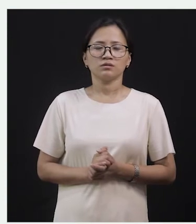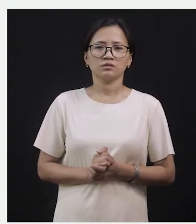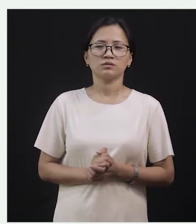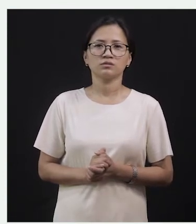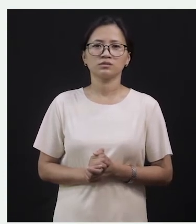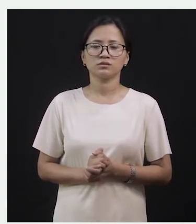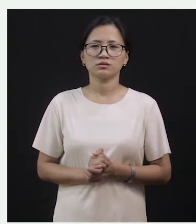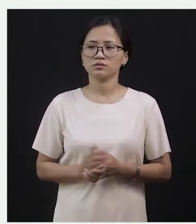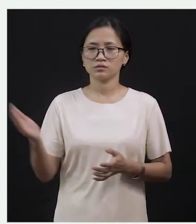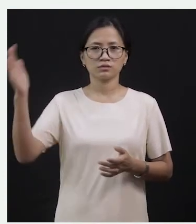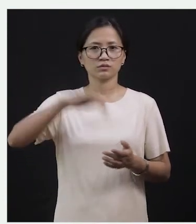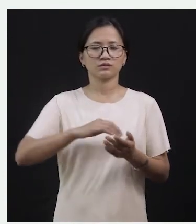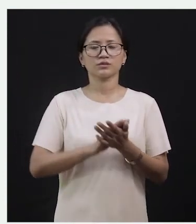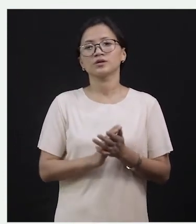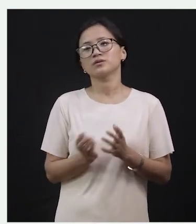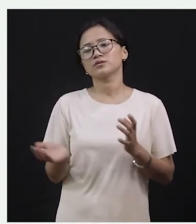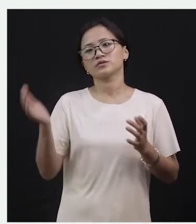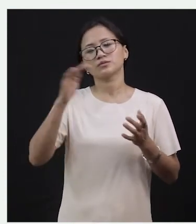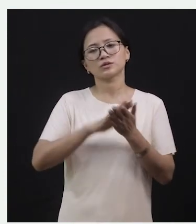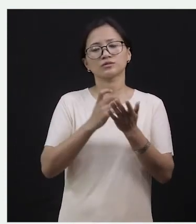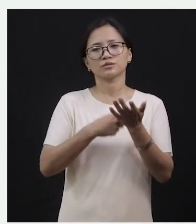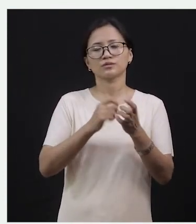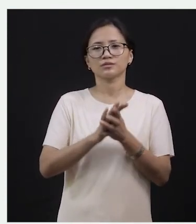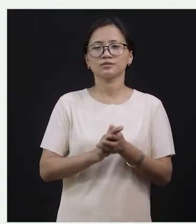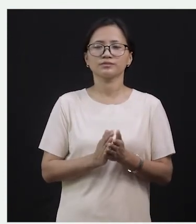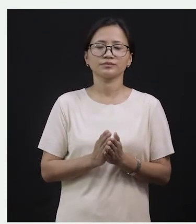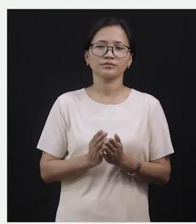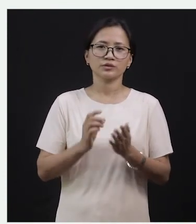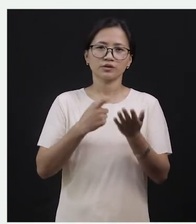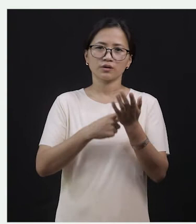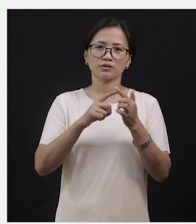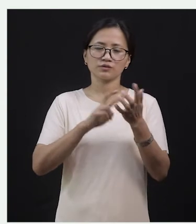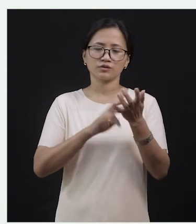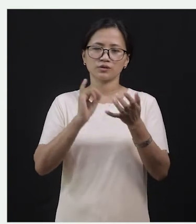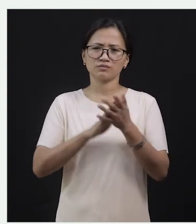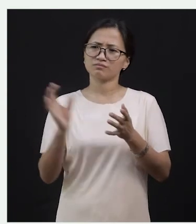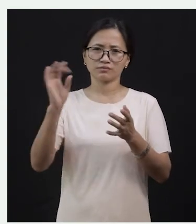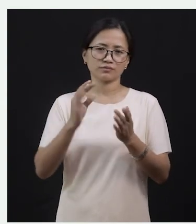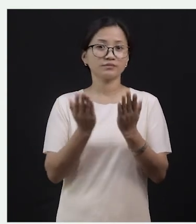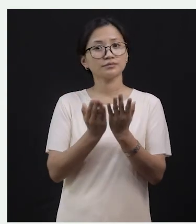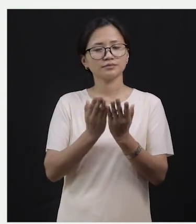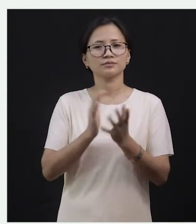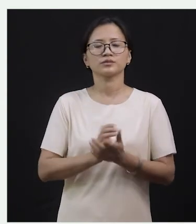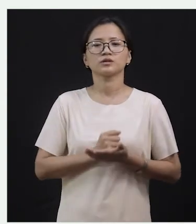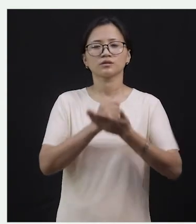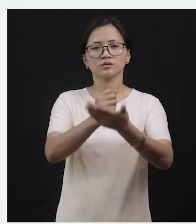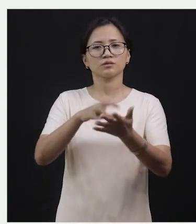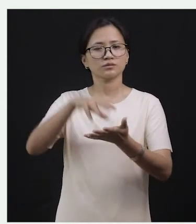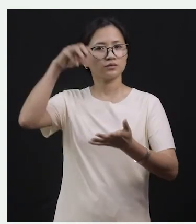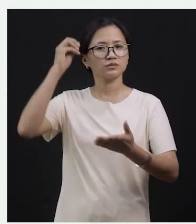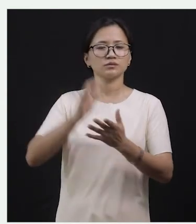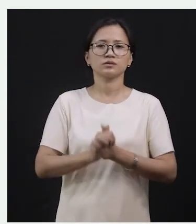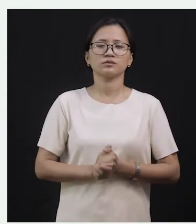All right, now we have come to the revision. Revision is very important because it helps us to